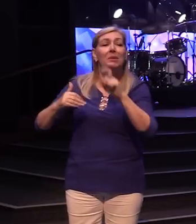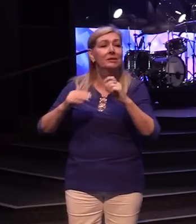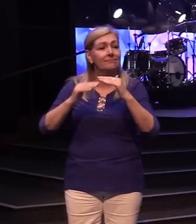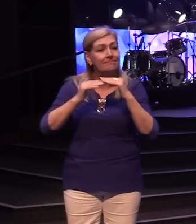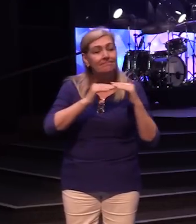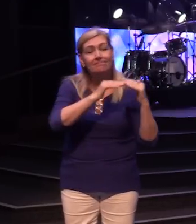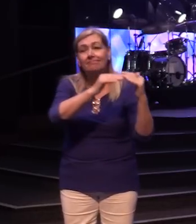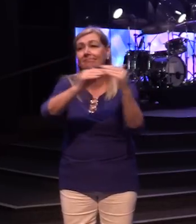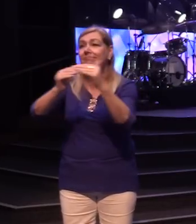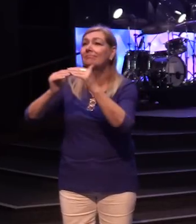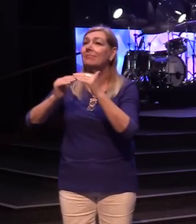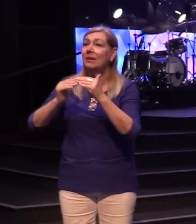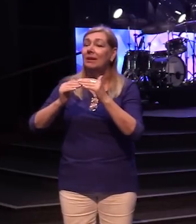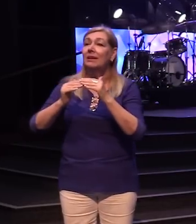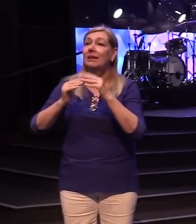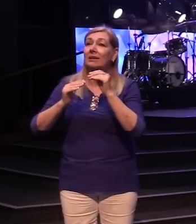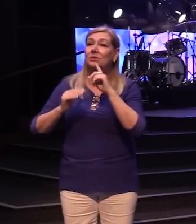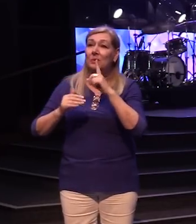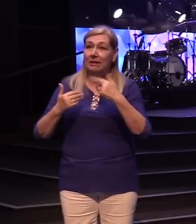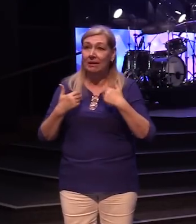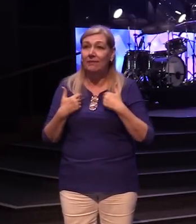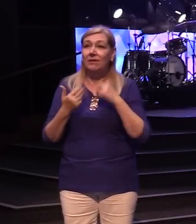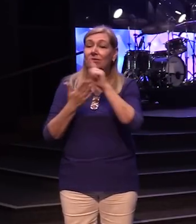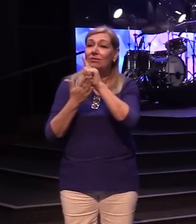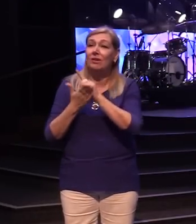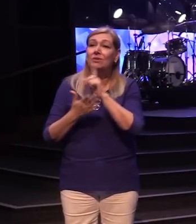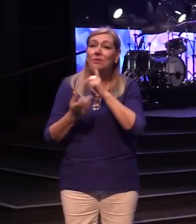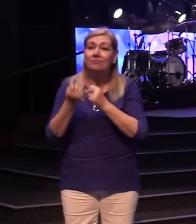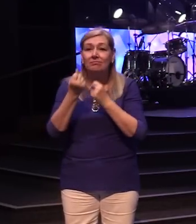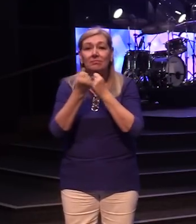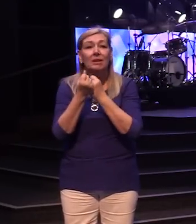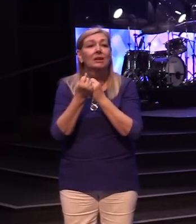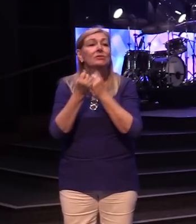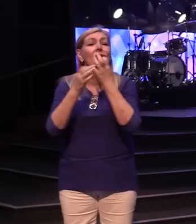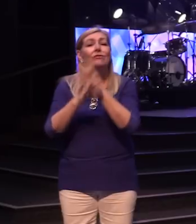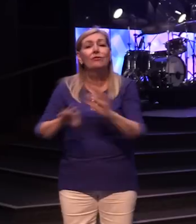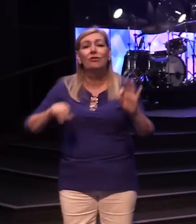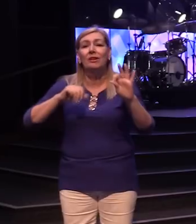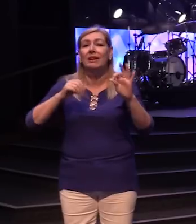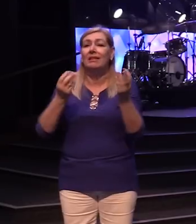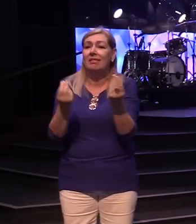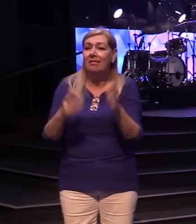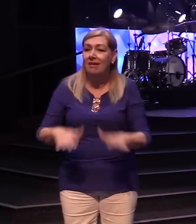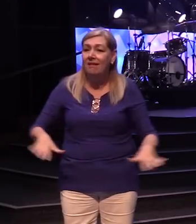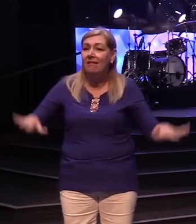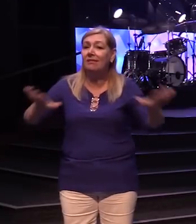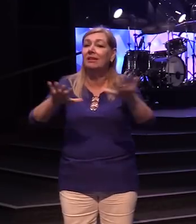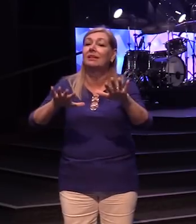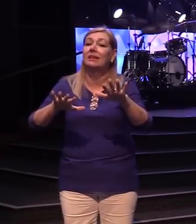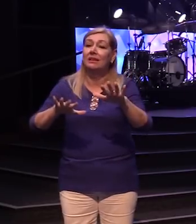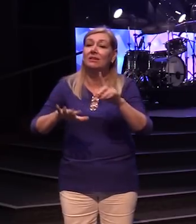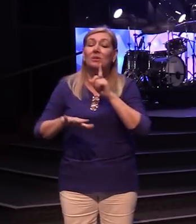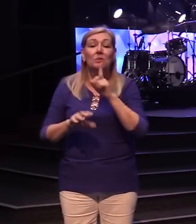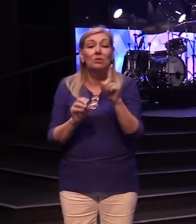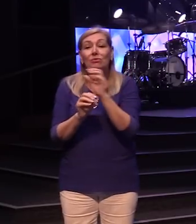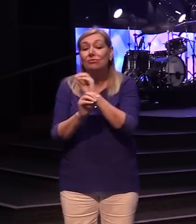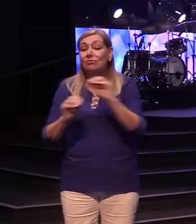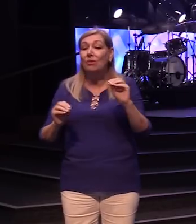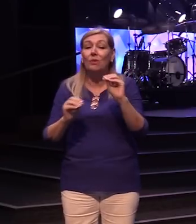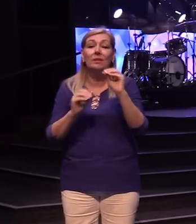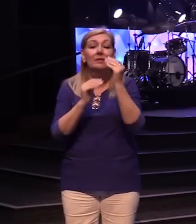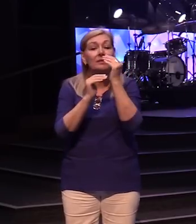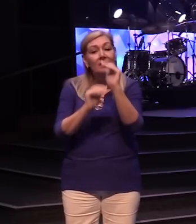of justice before the law, of a free capitalism unfettered by the restraints of